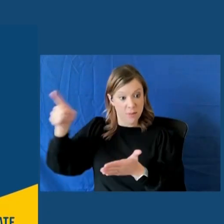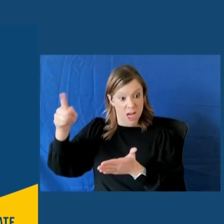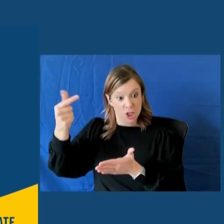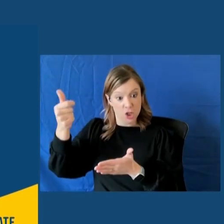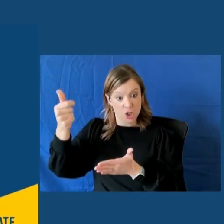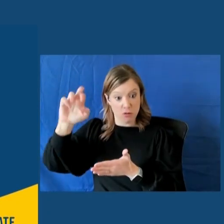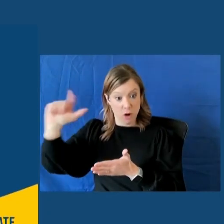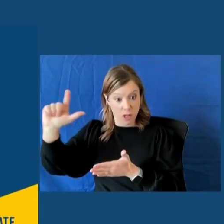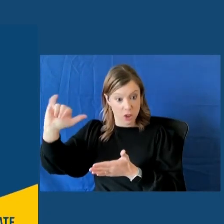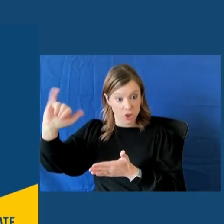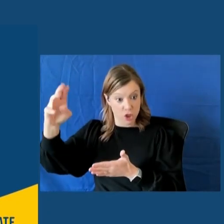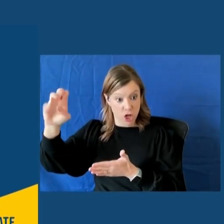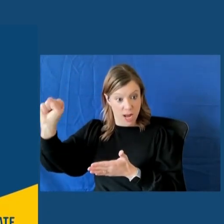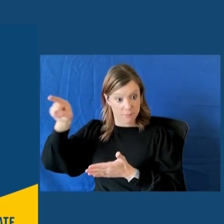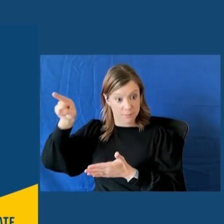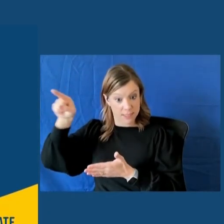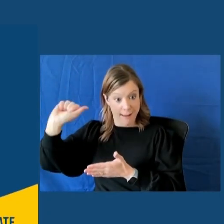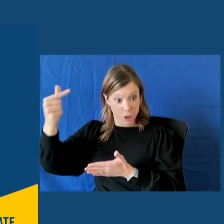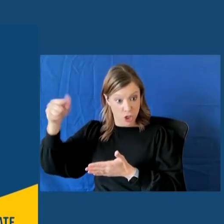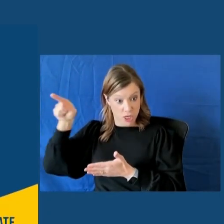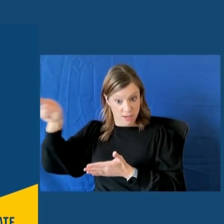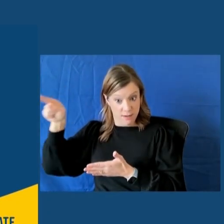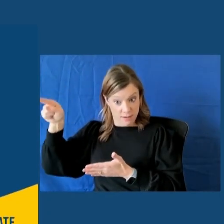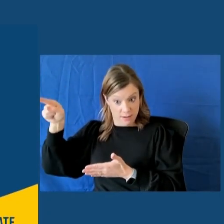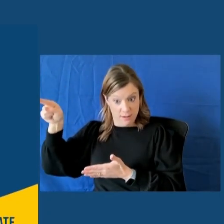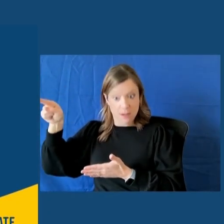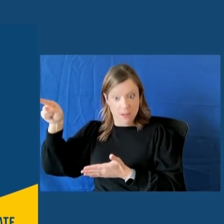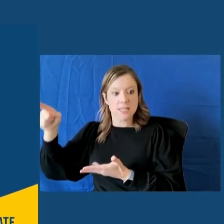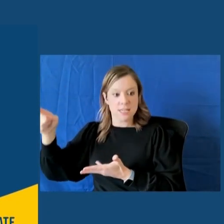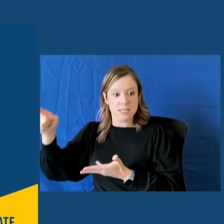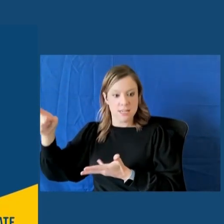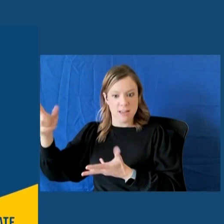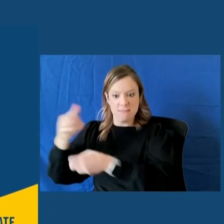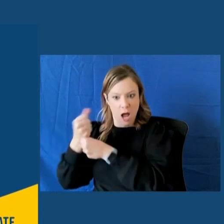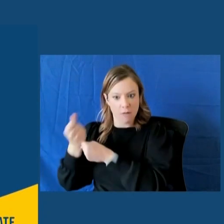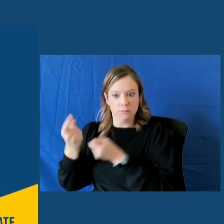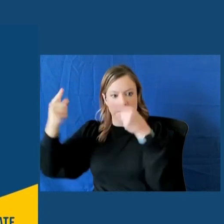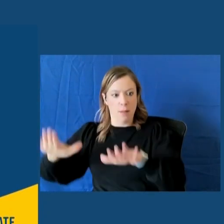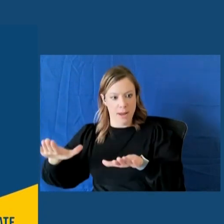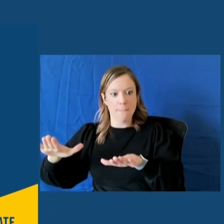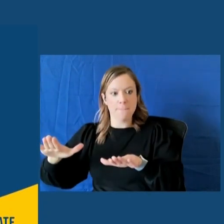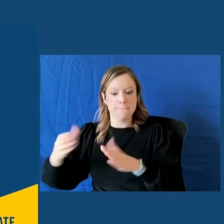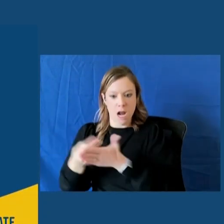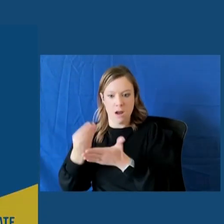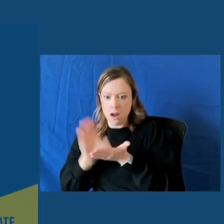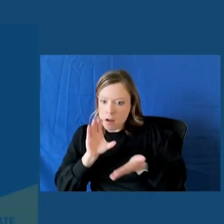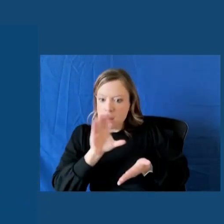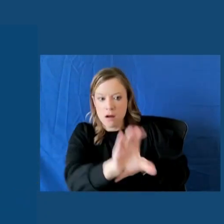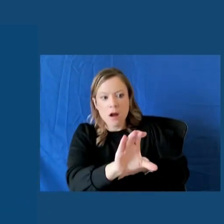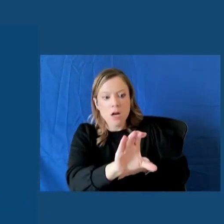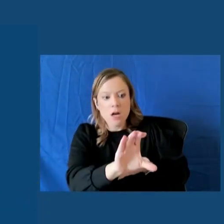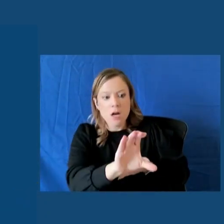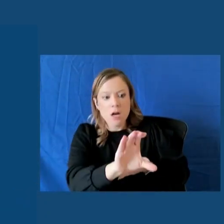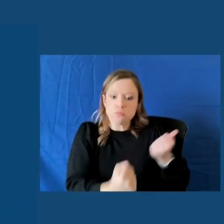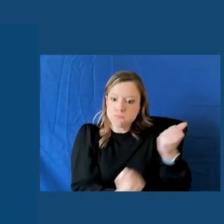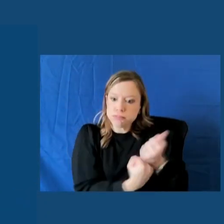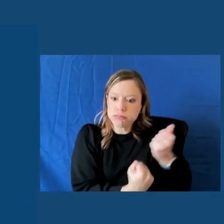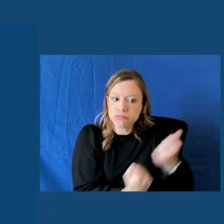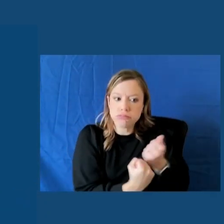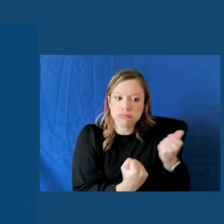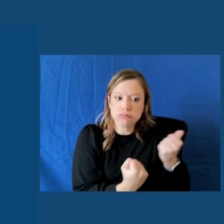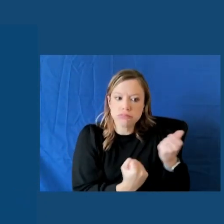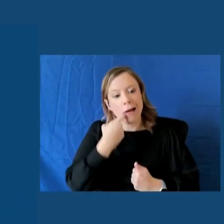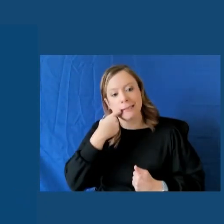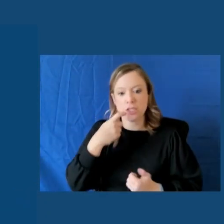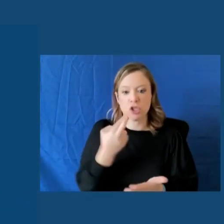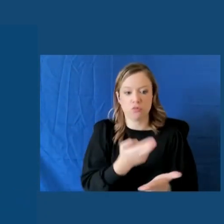bolster and support our workforce for addiction treatment professionals, to grow our street outreach